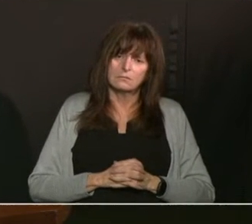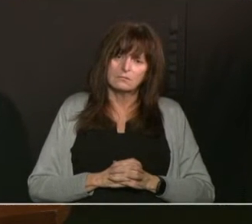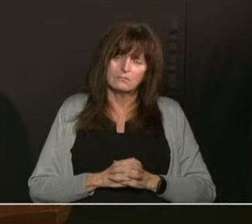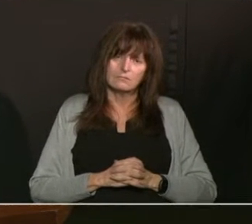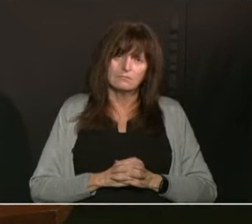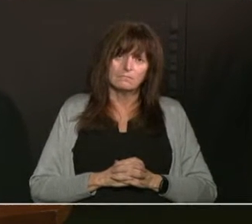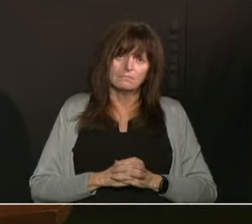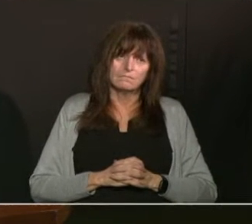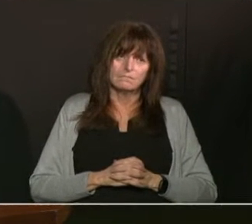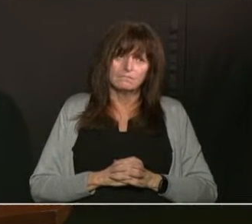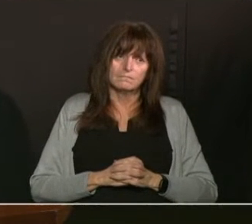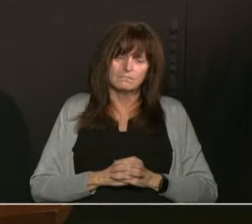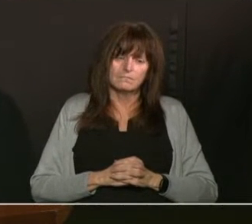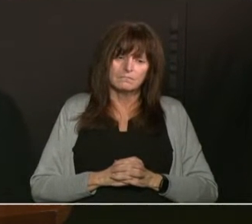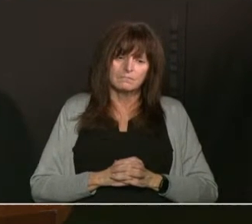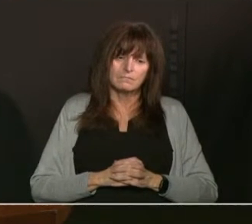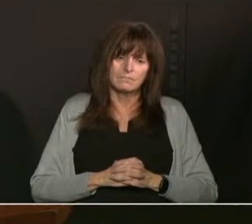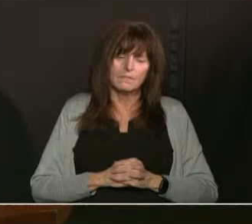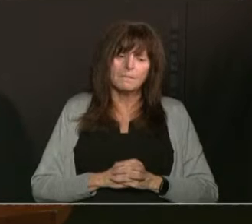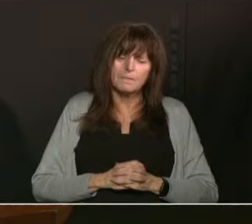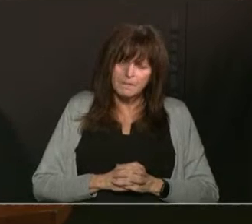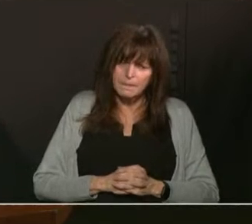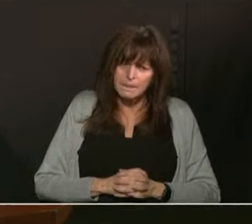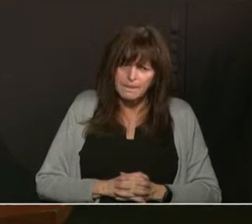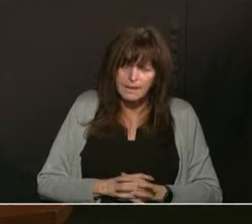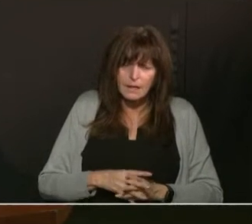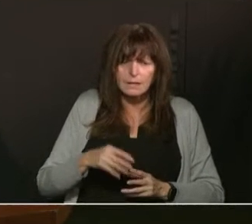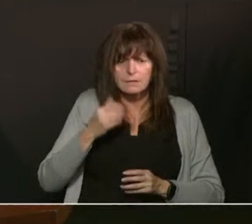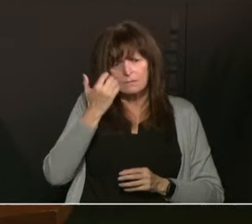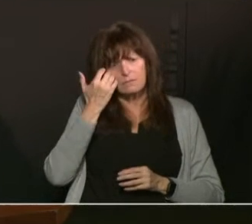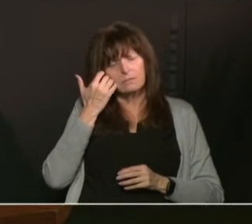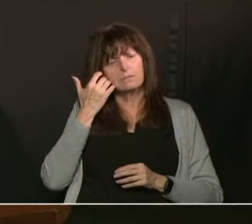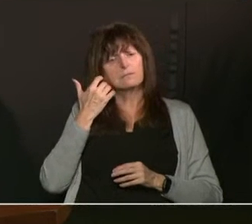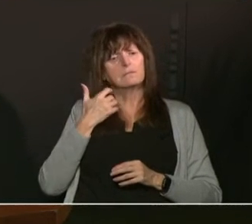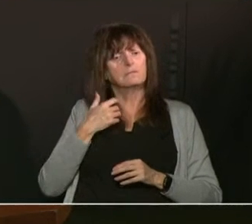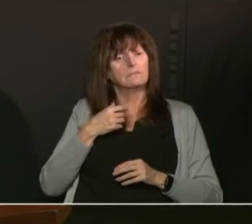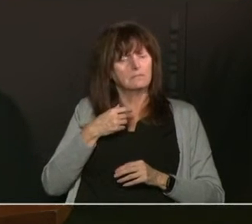say, a person who has an active or recent COVID infection